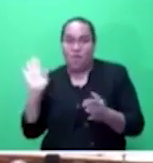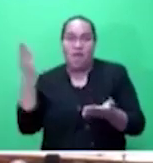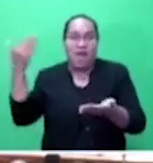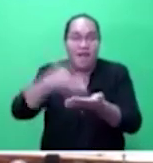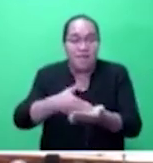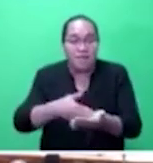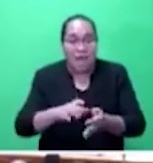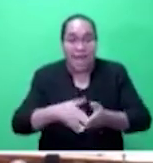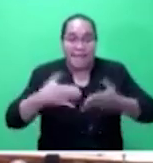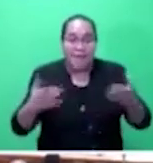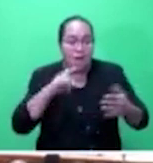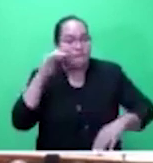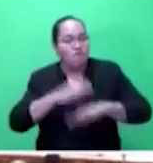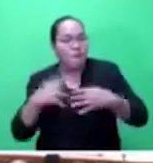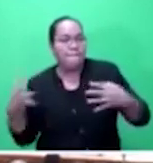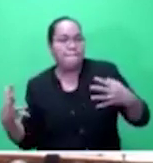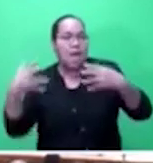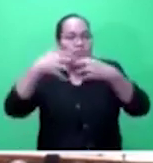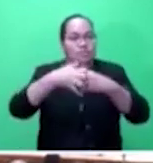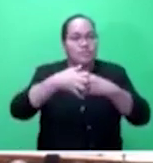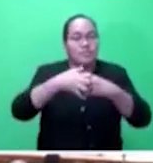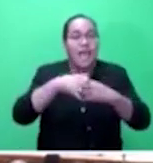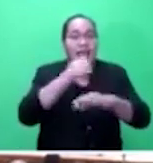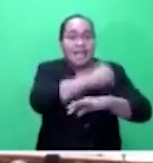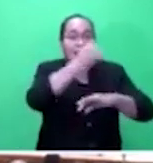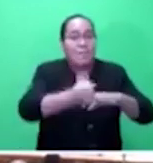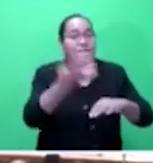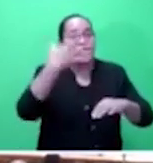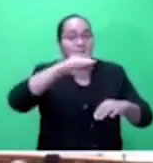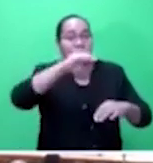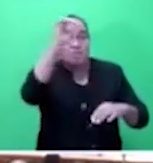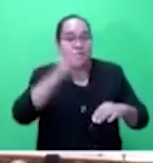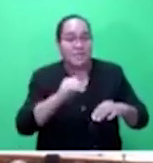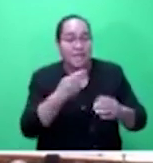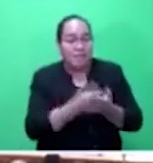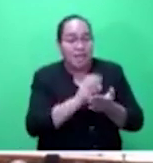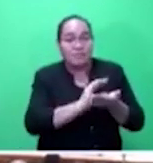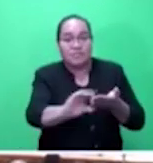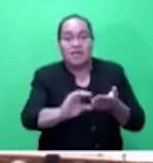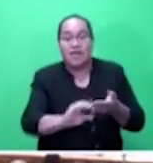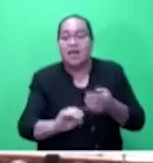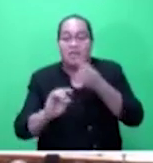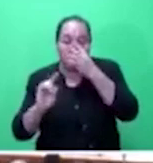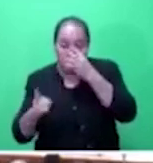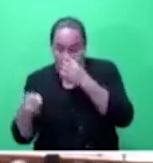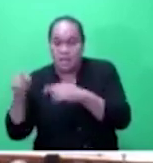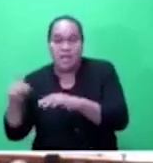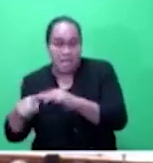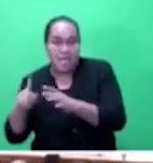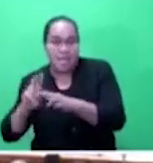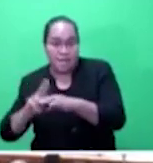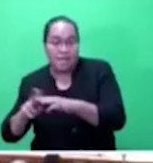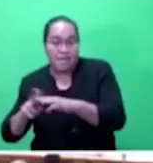now fully match government's existing 50% subsidy on the first 100 units of electricity for all of its